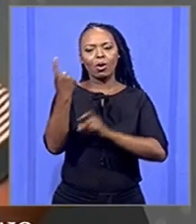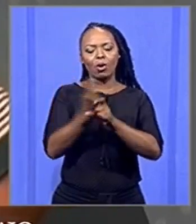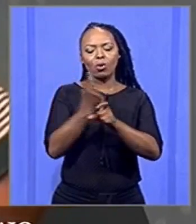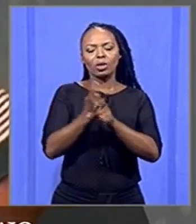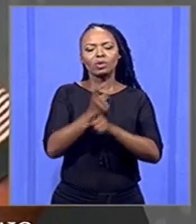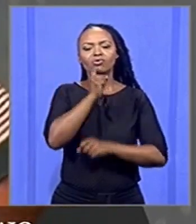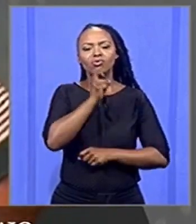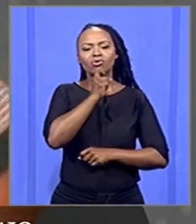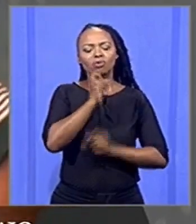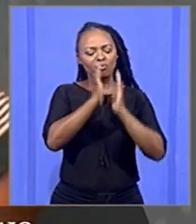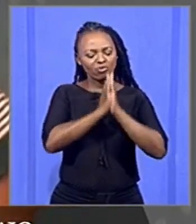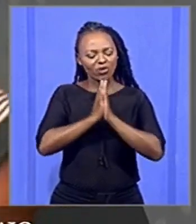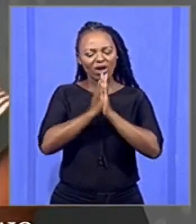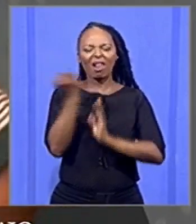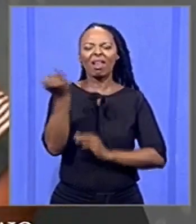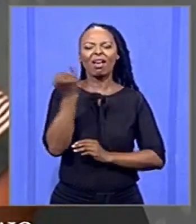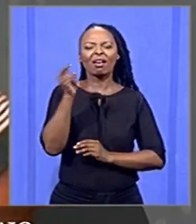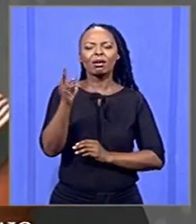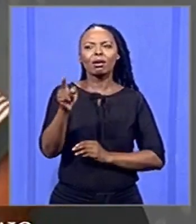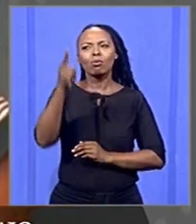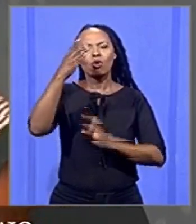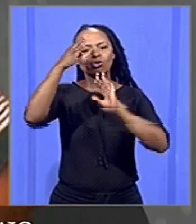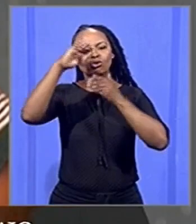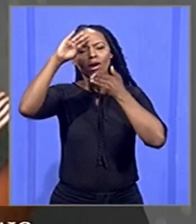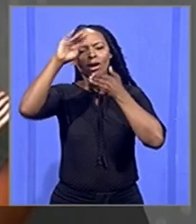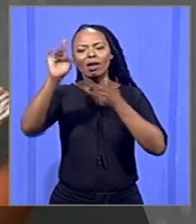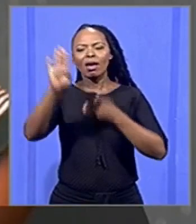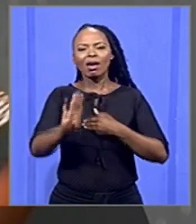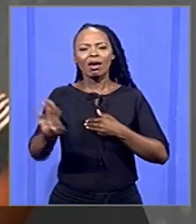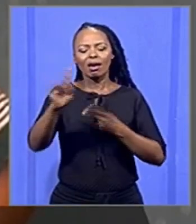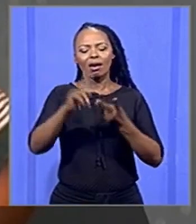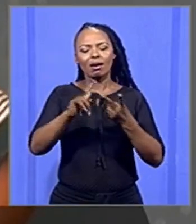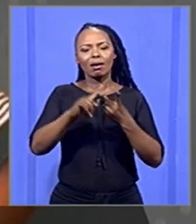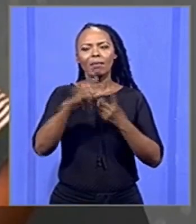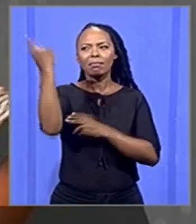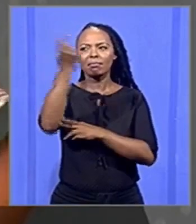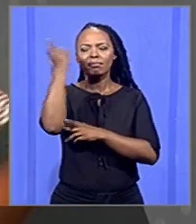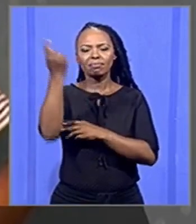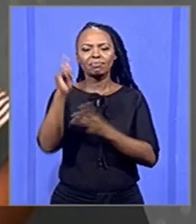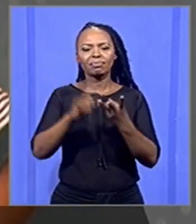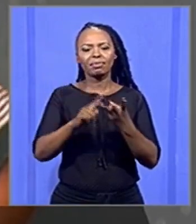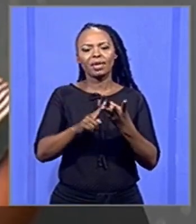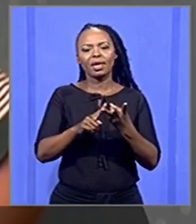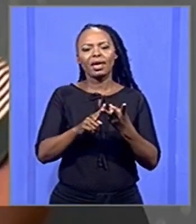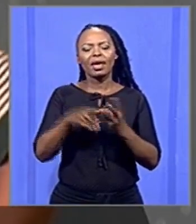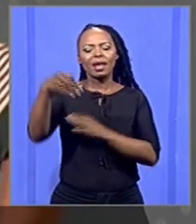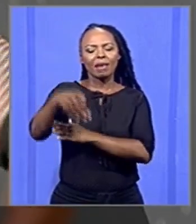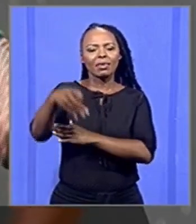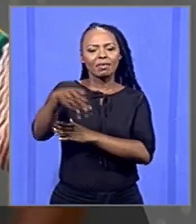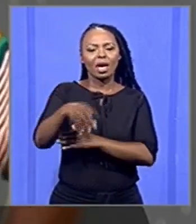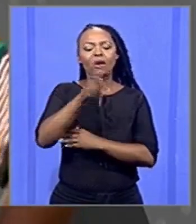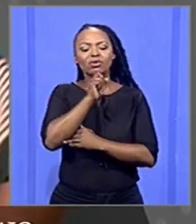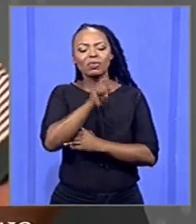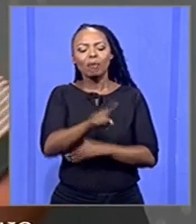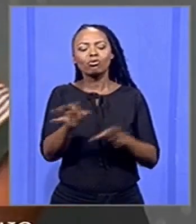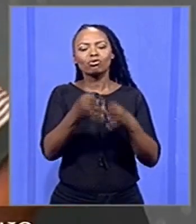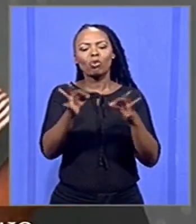other countries like Botswana, Malawi, Namibia, and so on. So this is not just